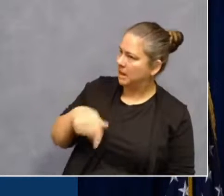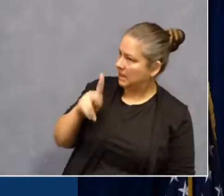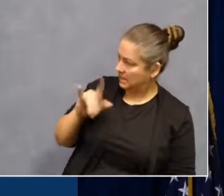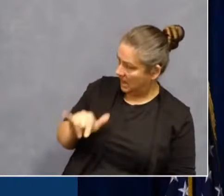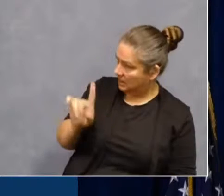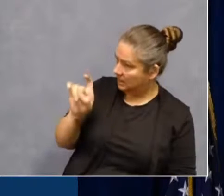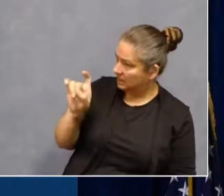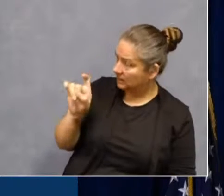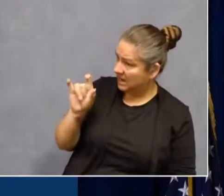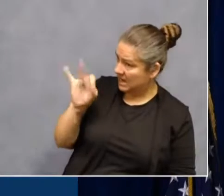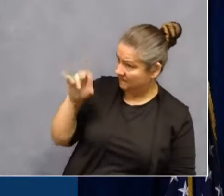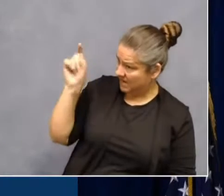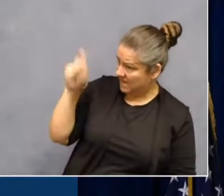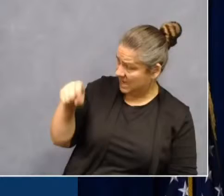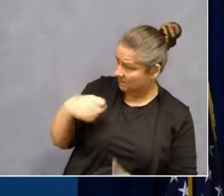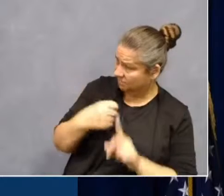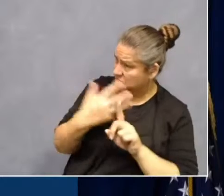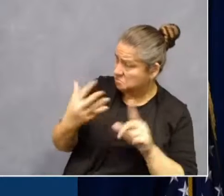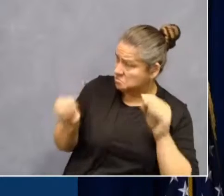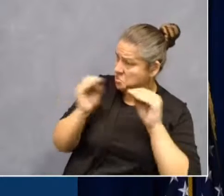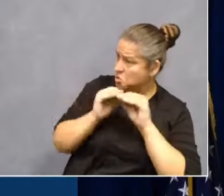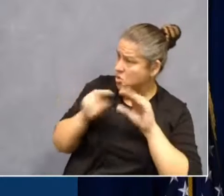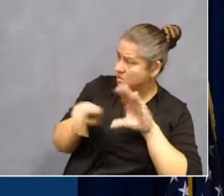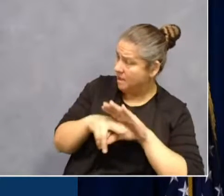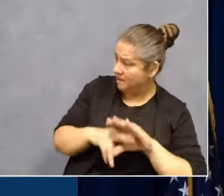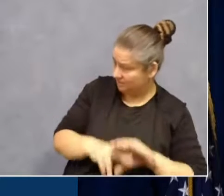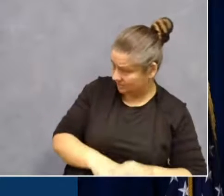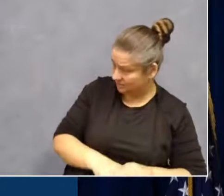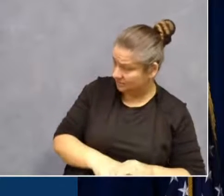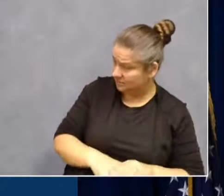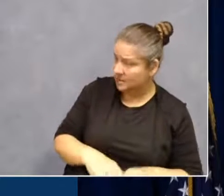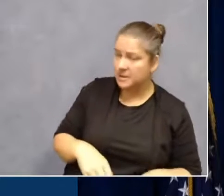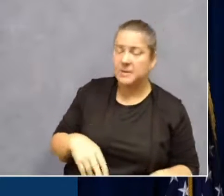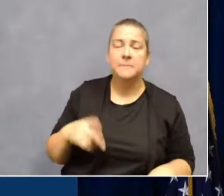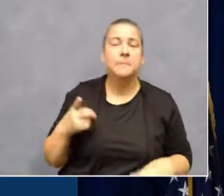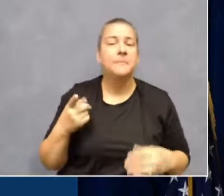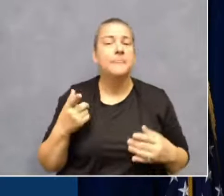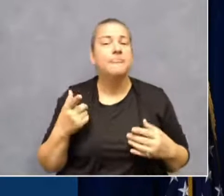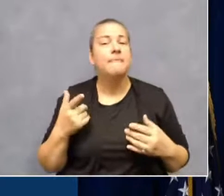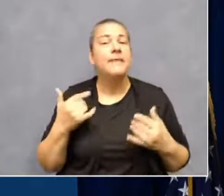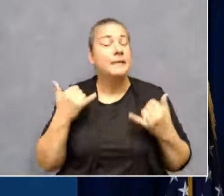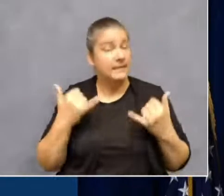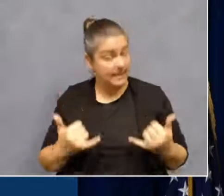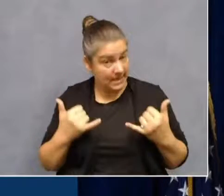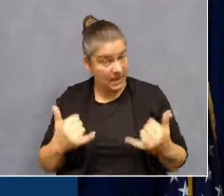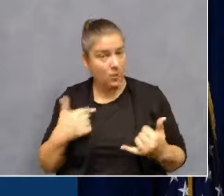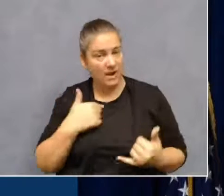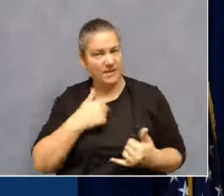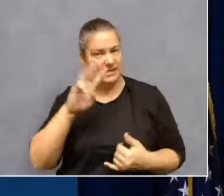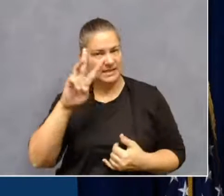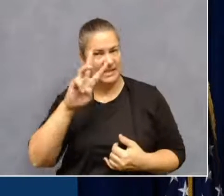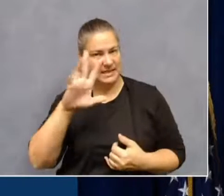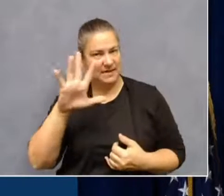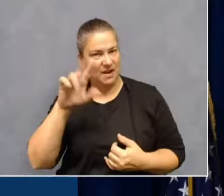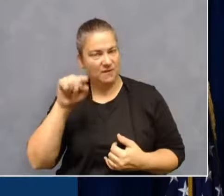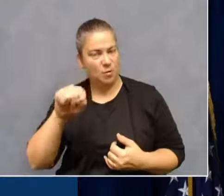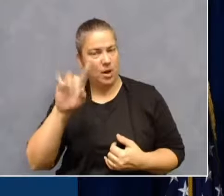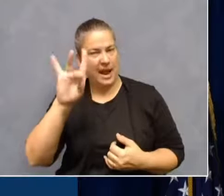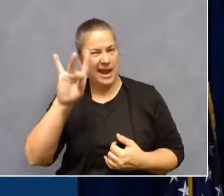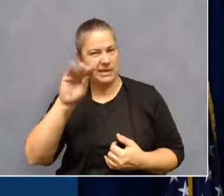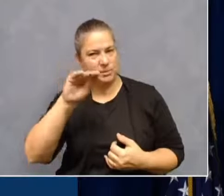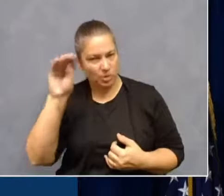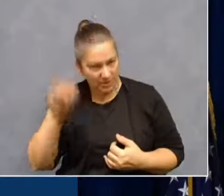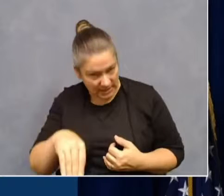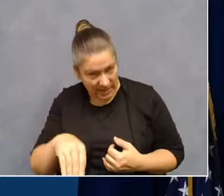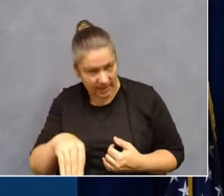needed? As of today, we have 65.8% of the state's